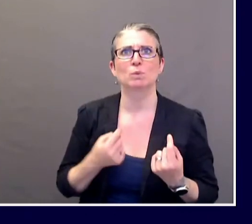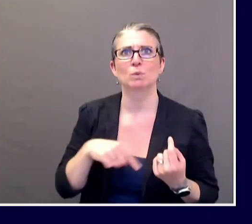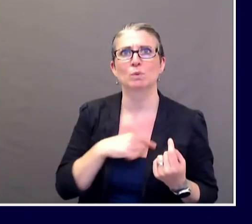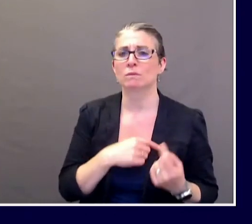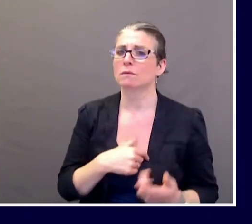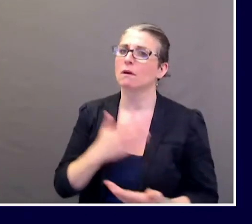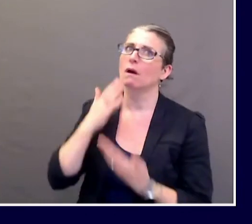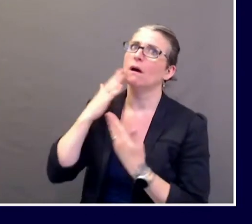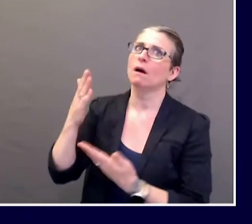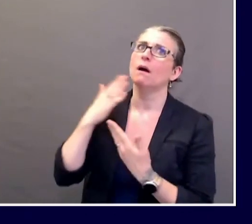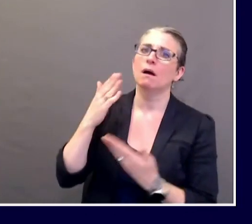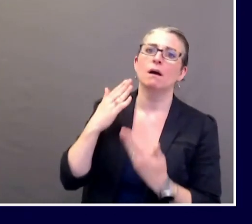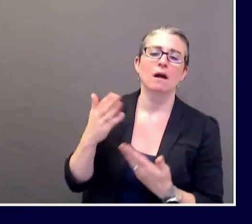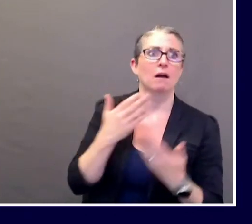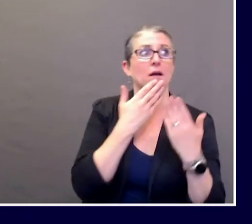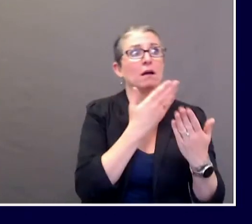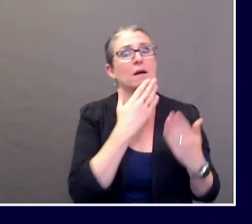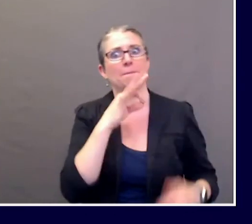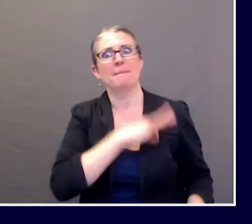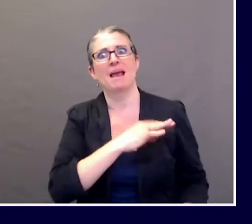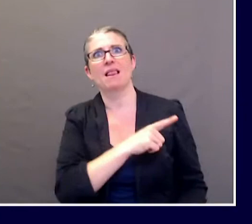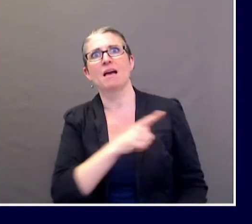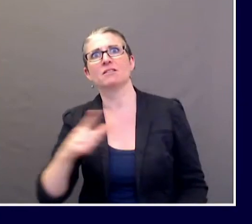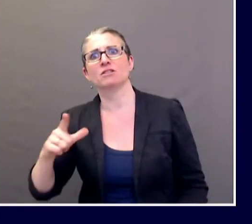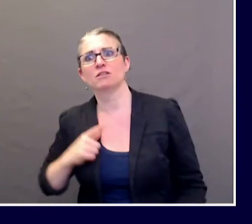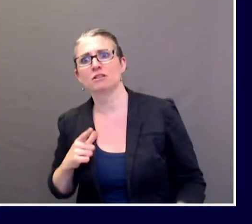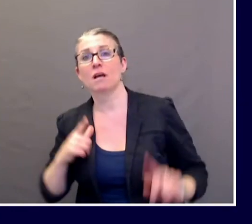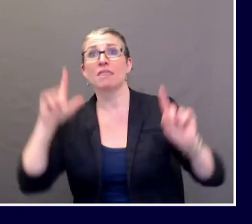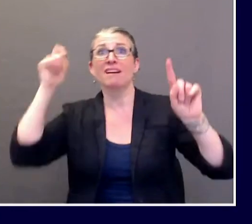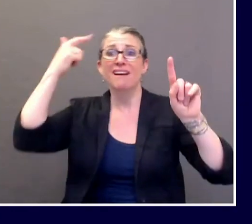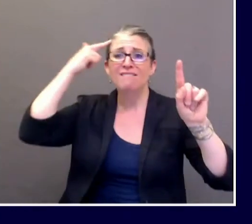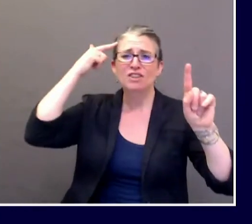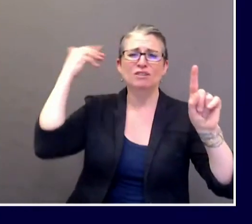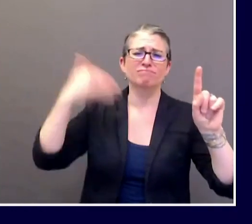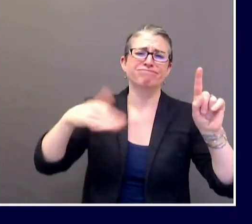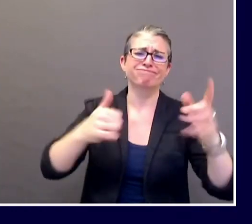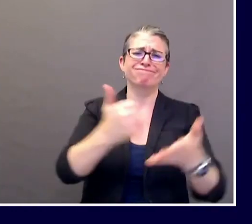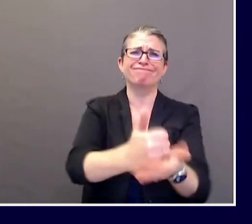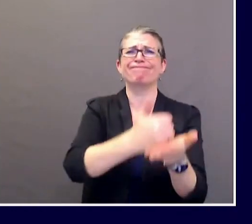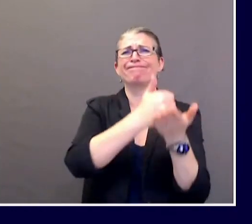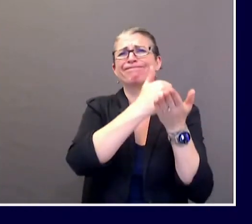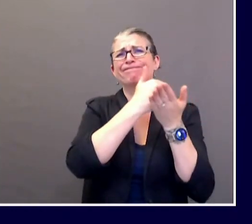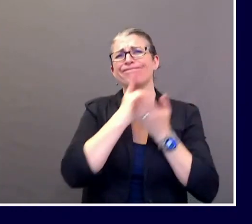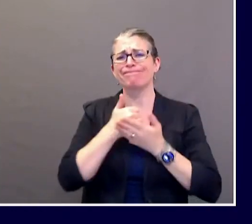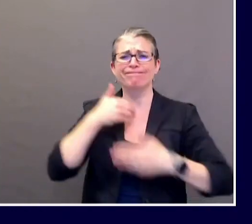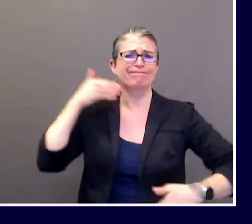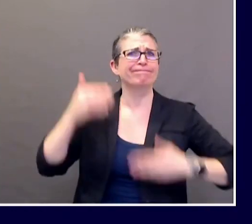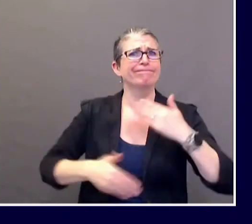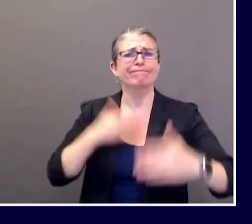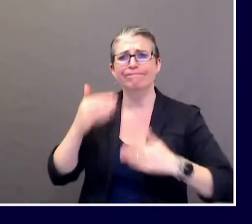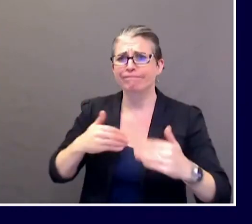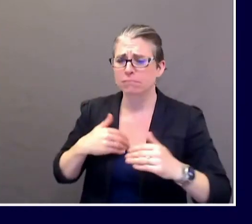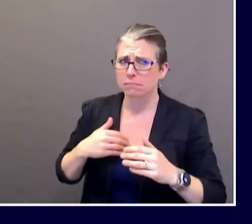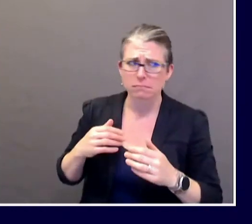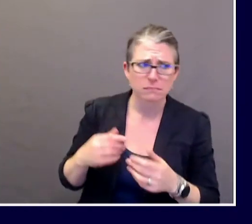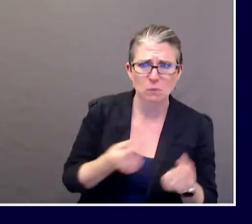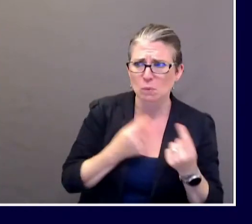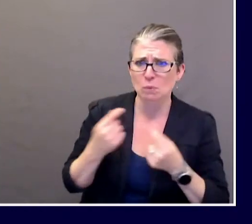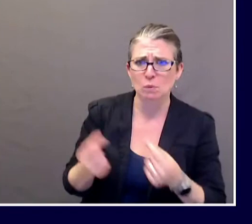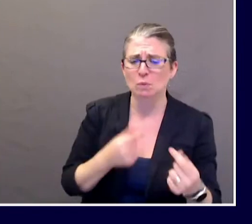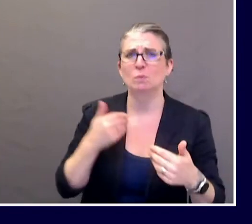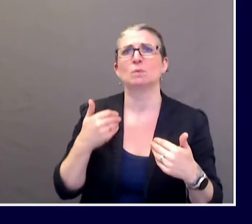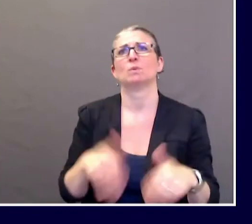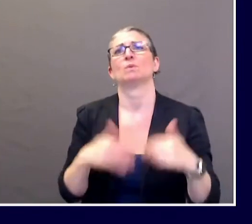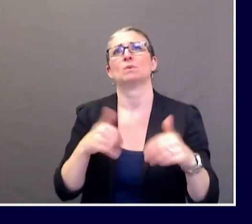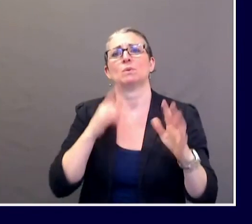as well as the federal support. And as we roll out our plans for the American Rescue Plan, as well as the supplemental budget